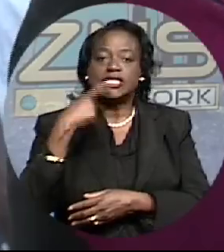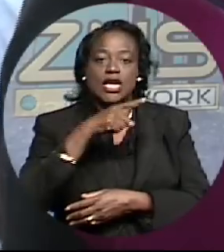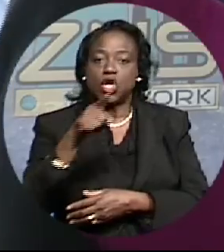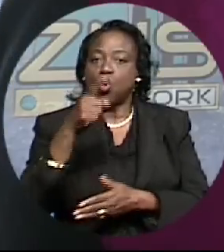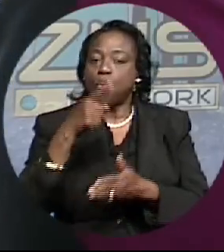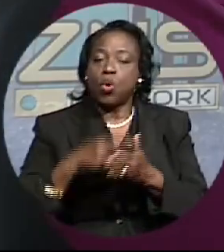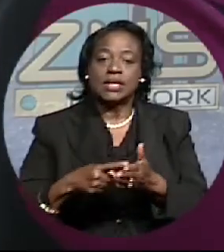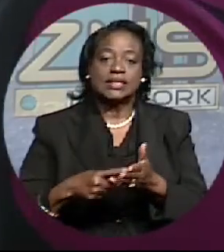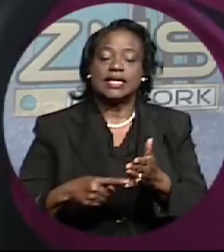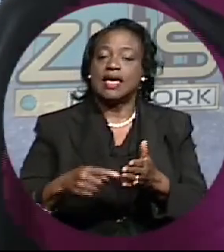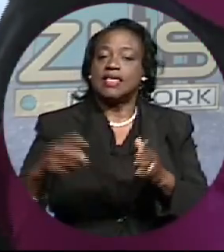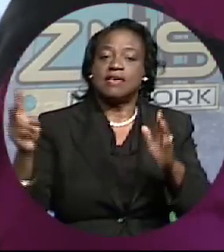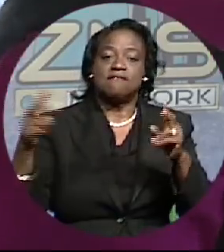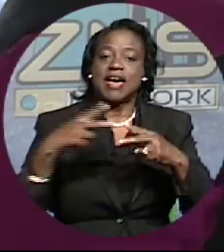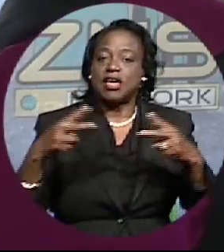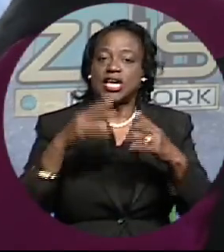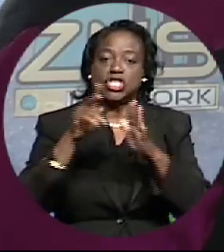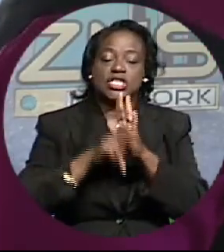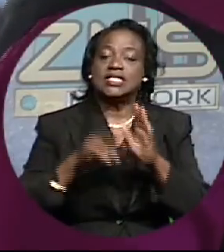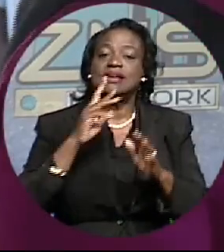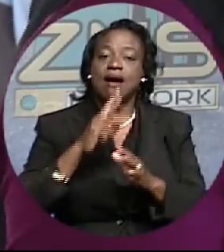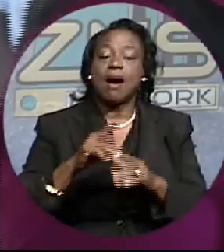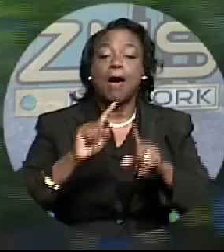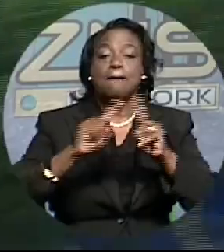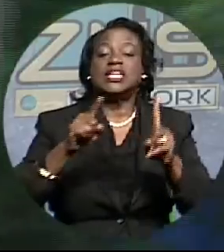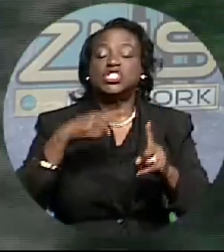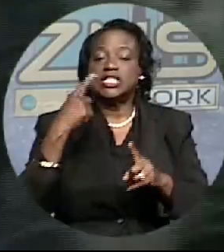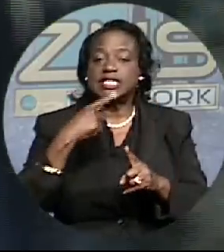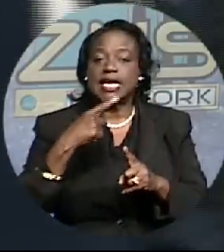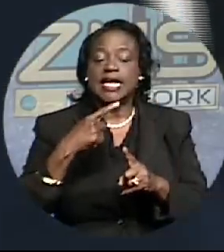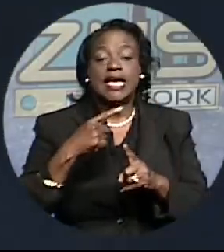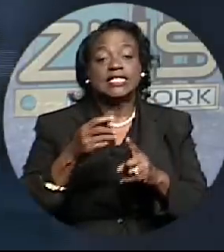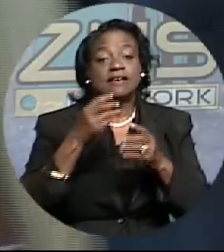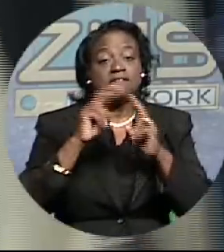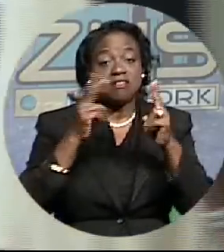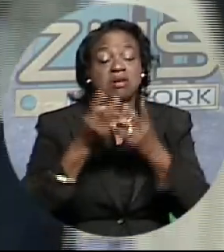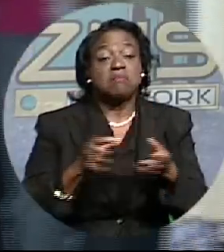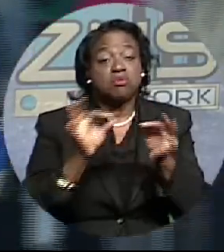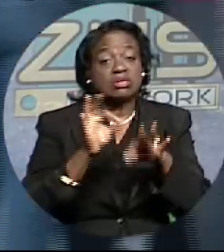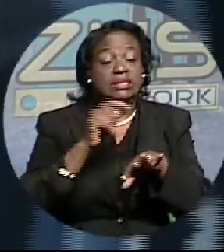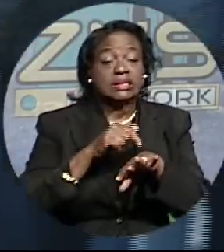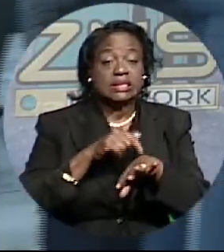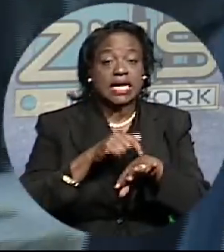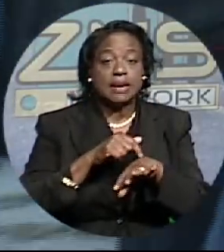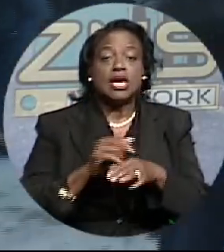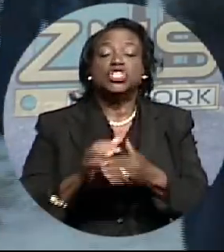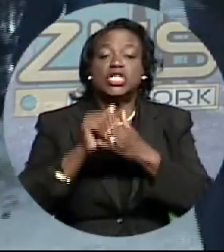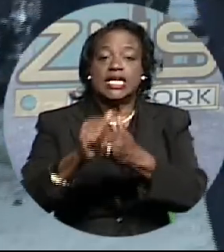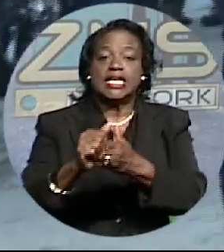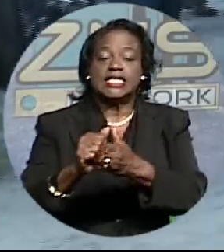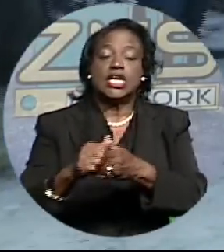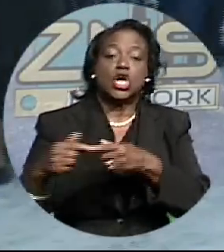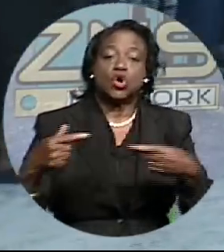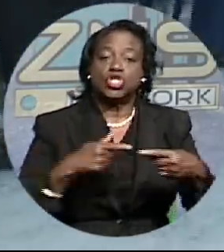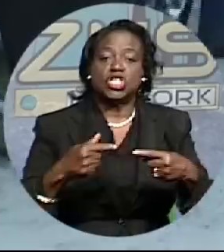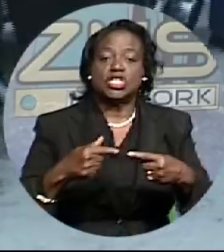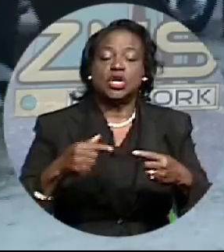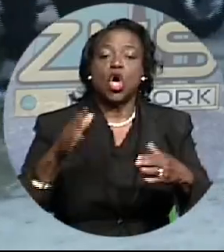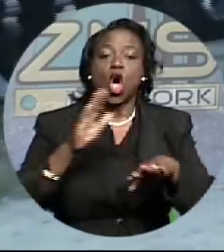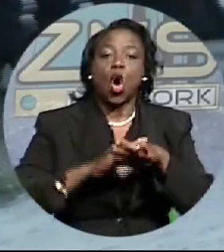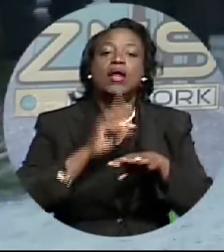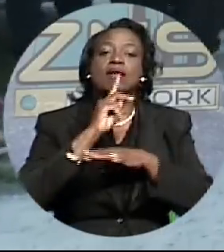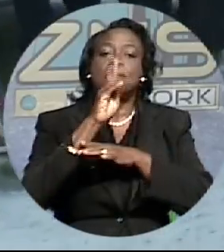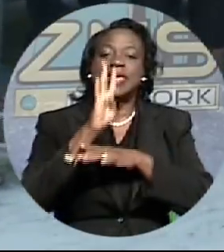are. However, she said the suspension comes at a crucial time as she and Knowles were leading negotiations on behalf of teachers, and